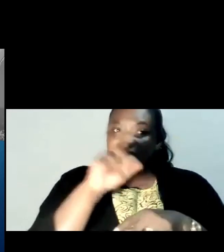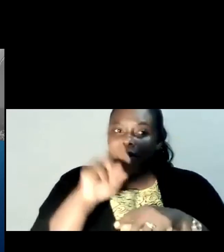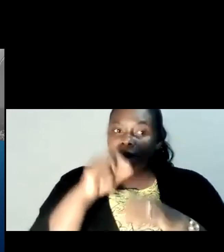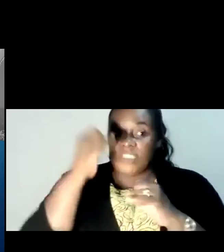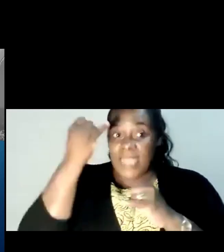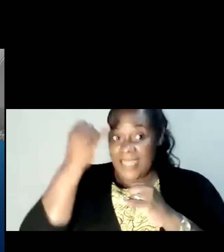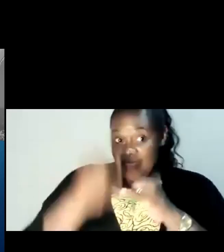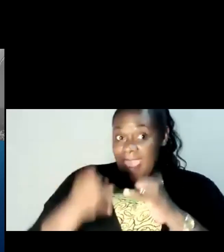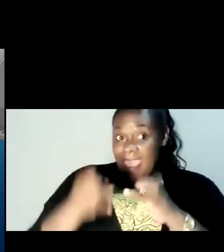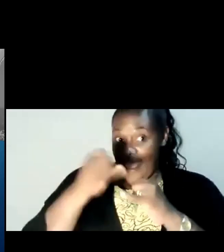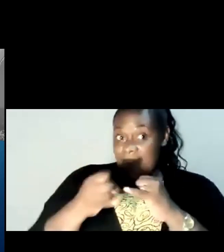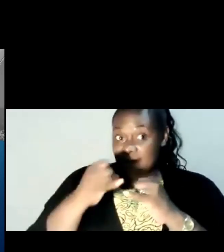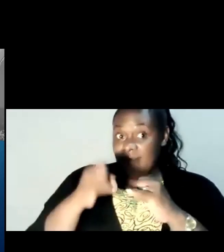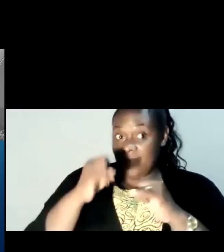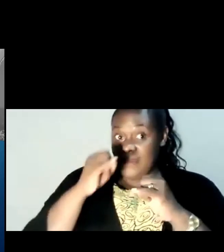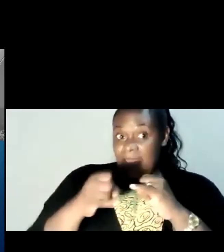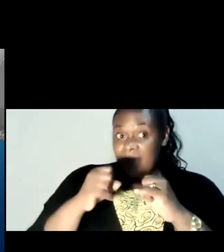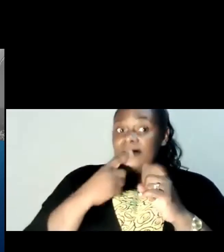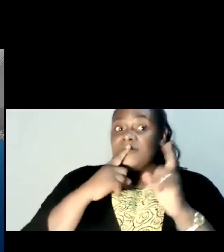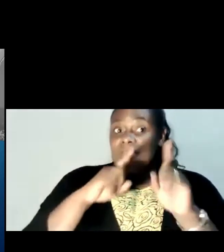right. So,